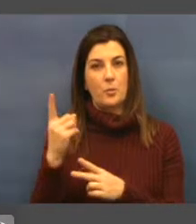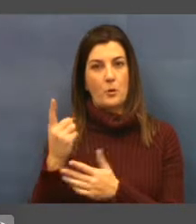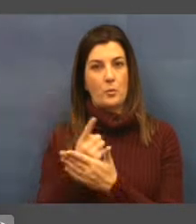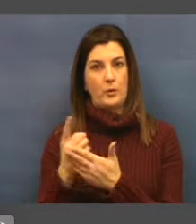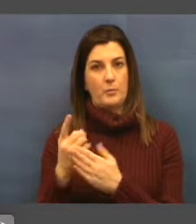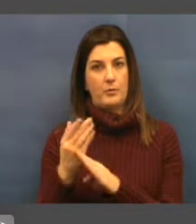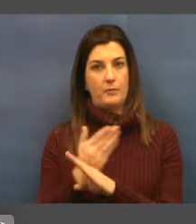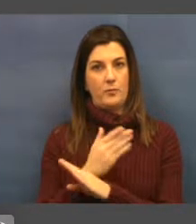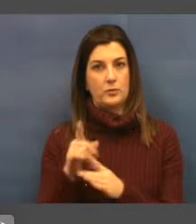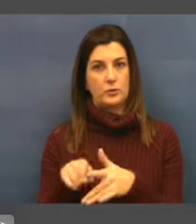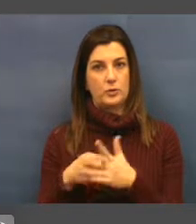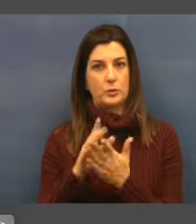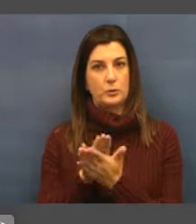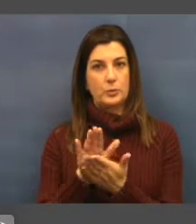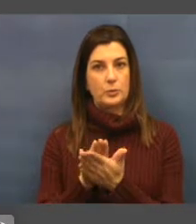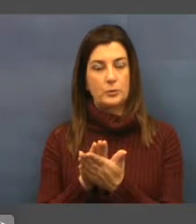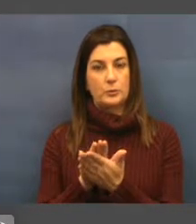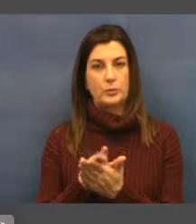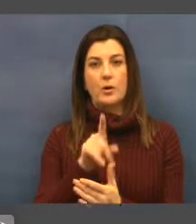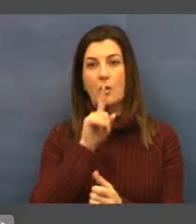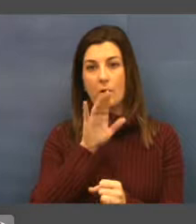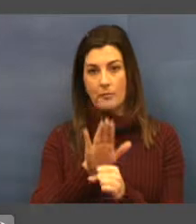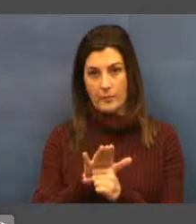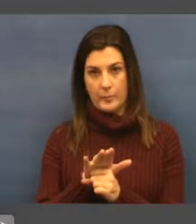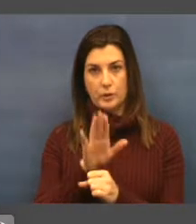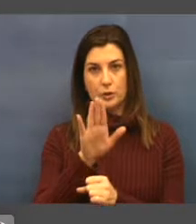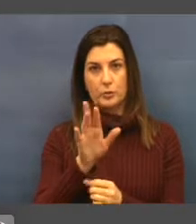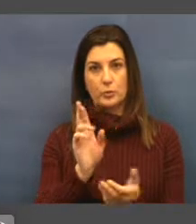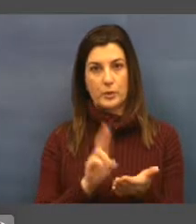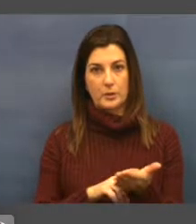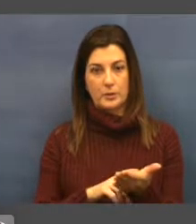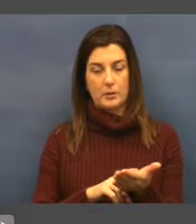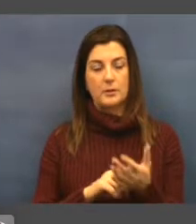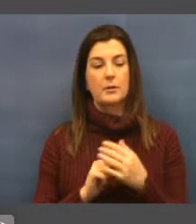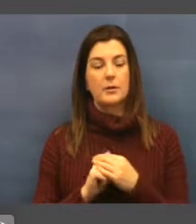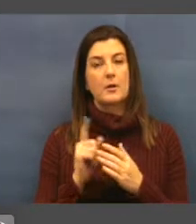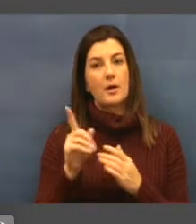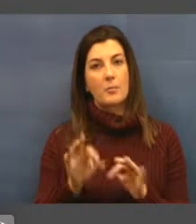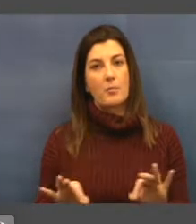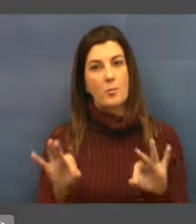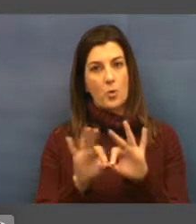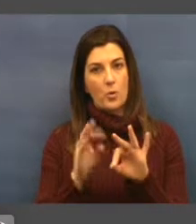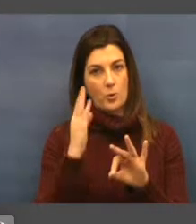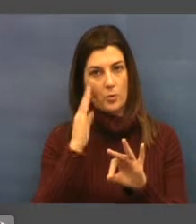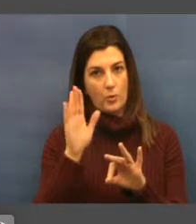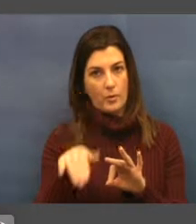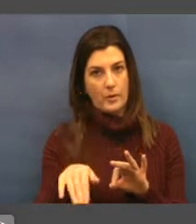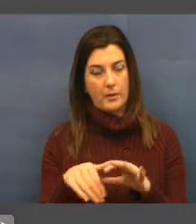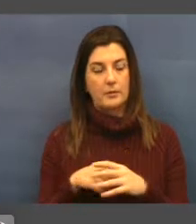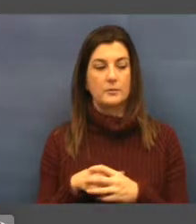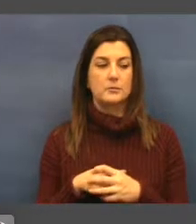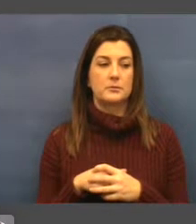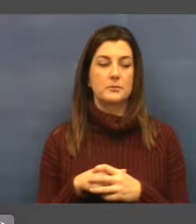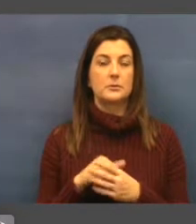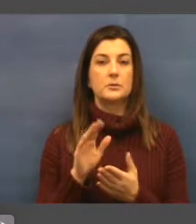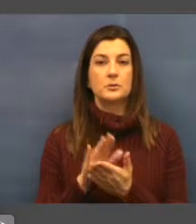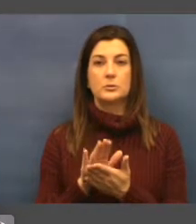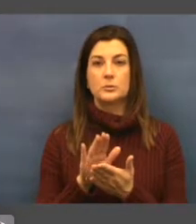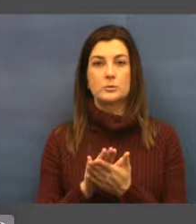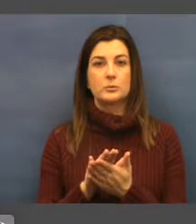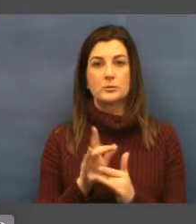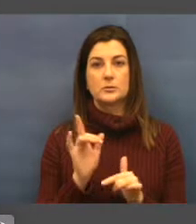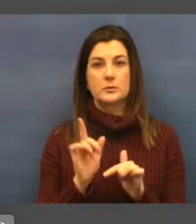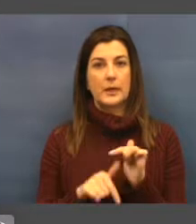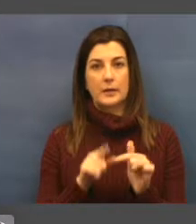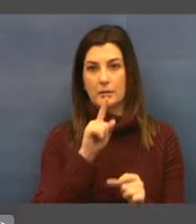school. So the confirmation of registration, it's important to know that the schools are not